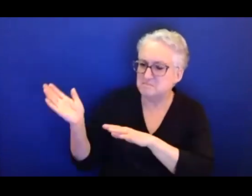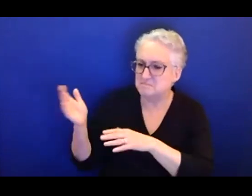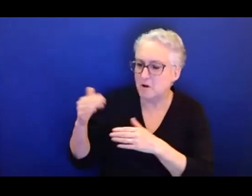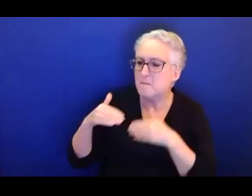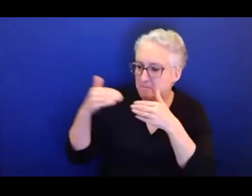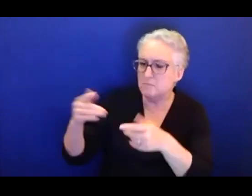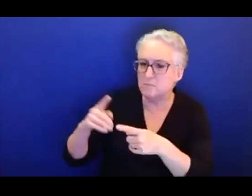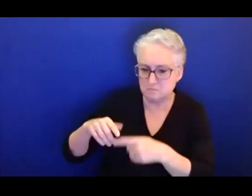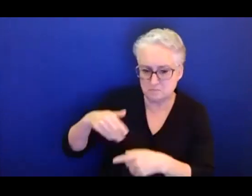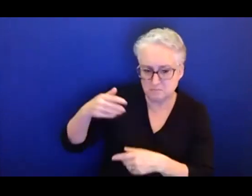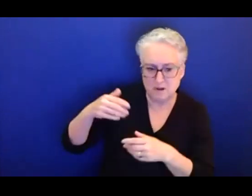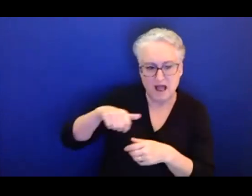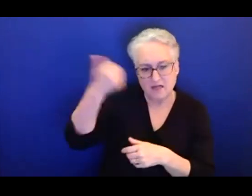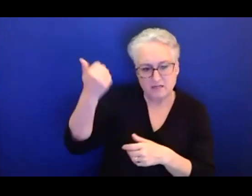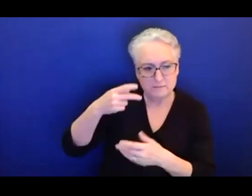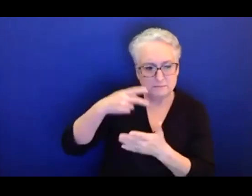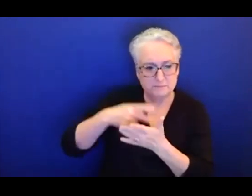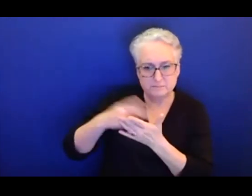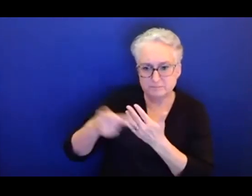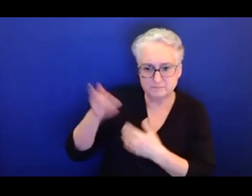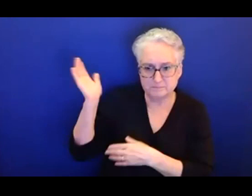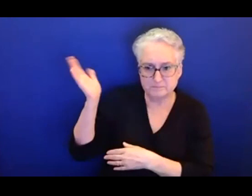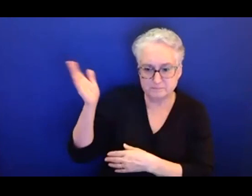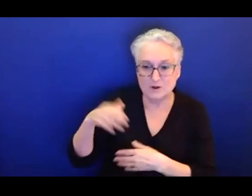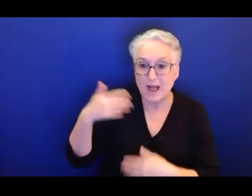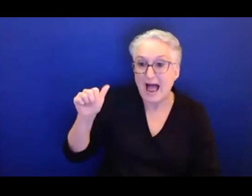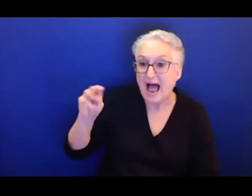I'll turn it back over to Amy Ventura. Thank you.